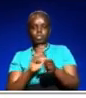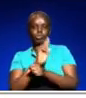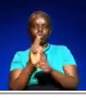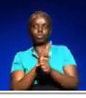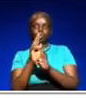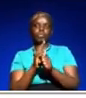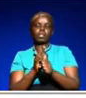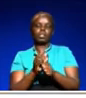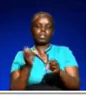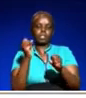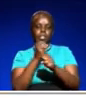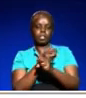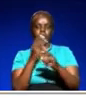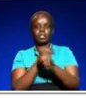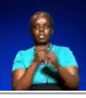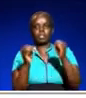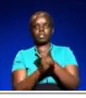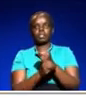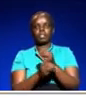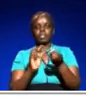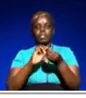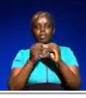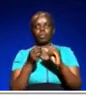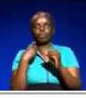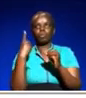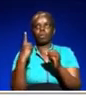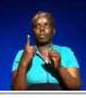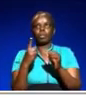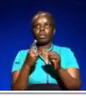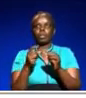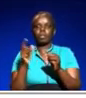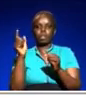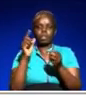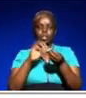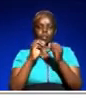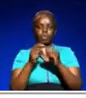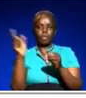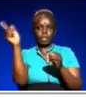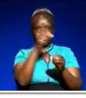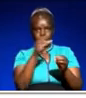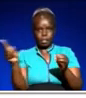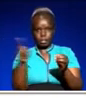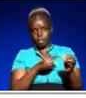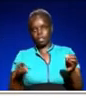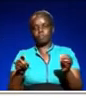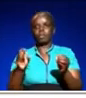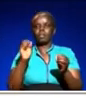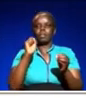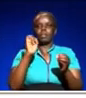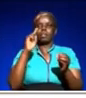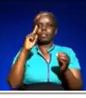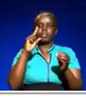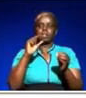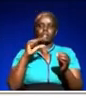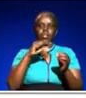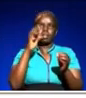statistics. The first notation is known as the sigma notation. This notation